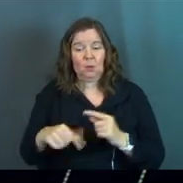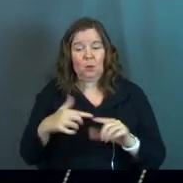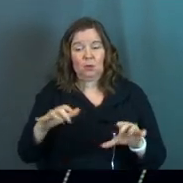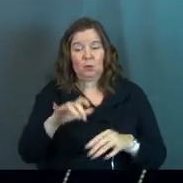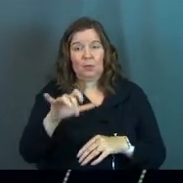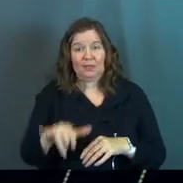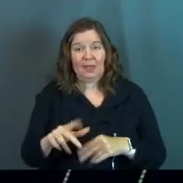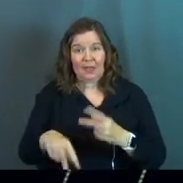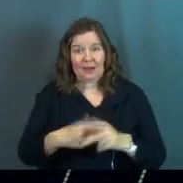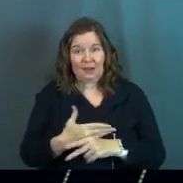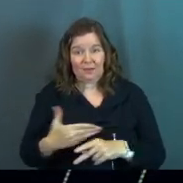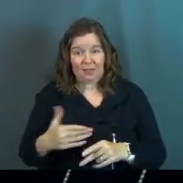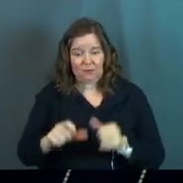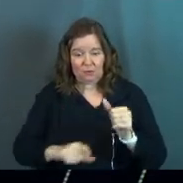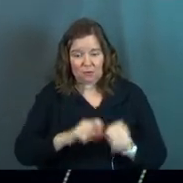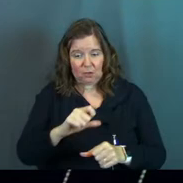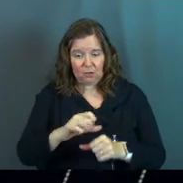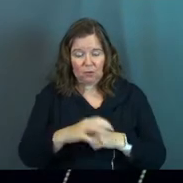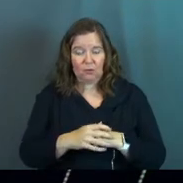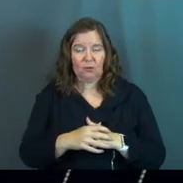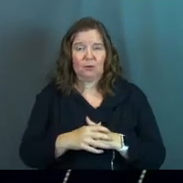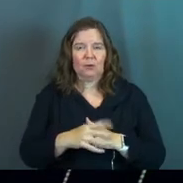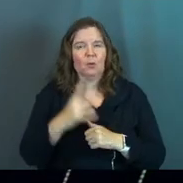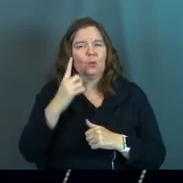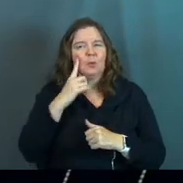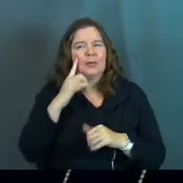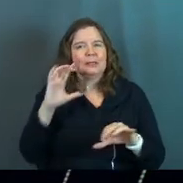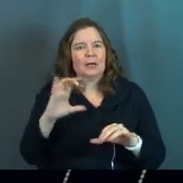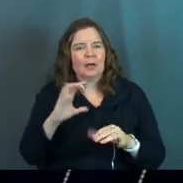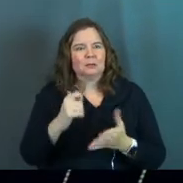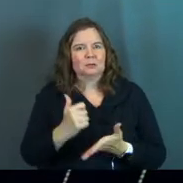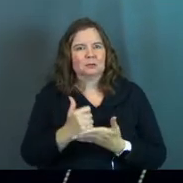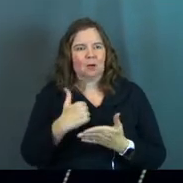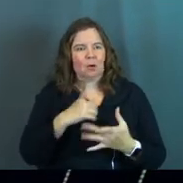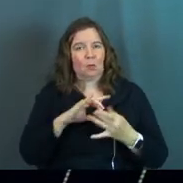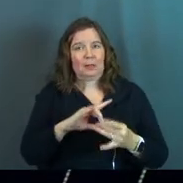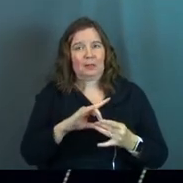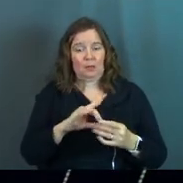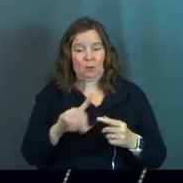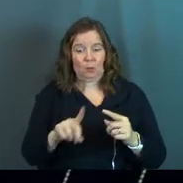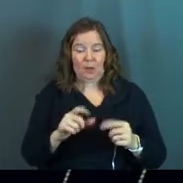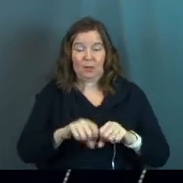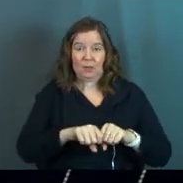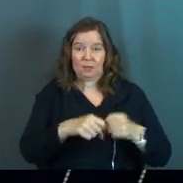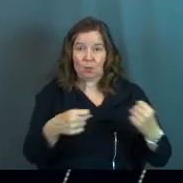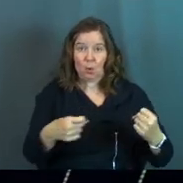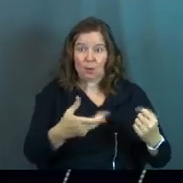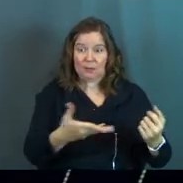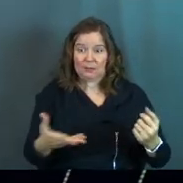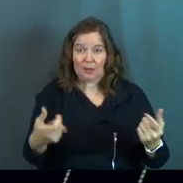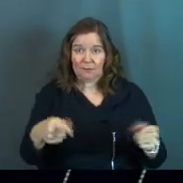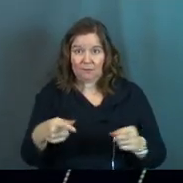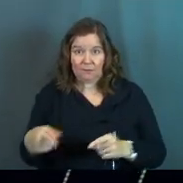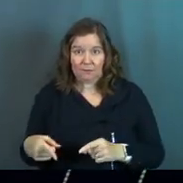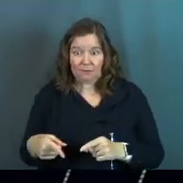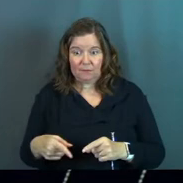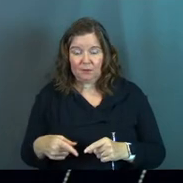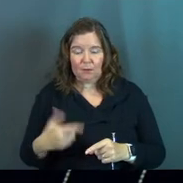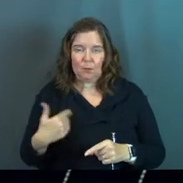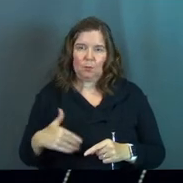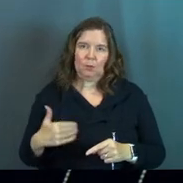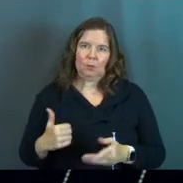When we do that kind of thing for each other, what do you think that does to our relationships, even where there's broken stuff around?